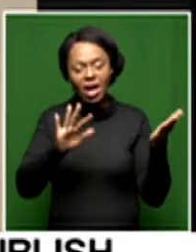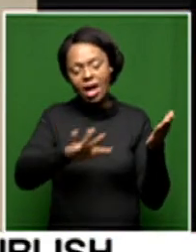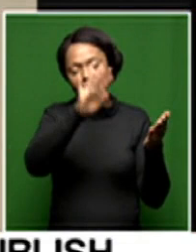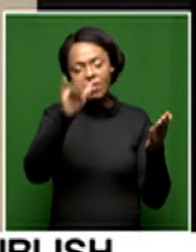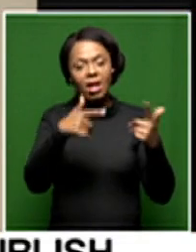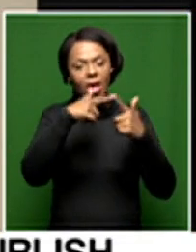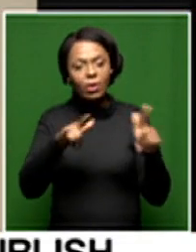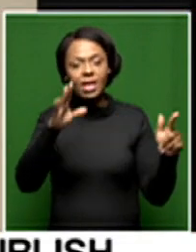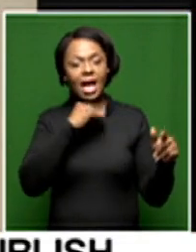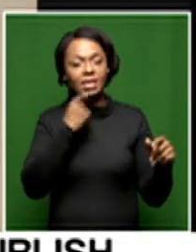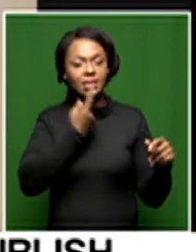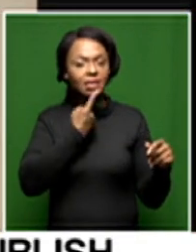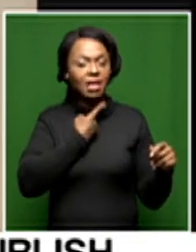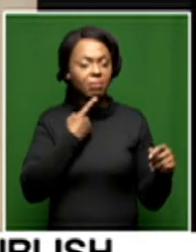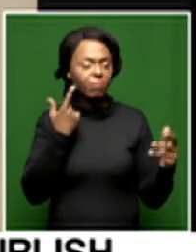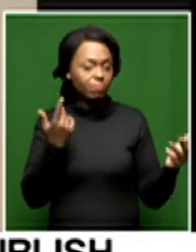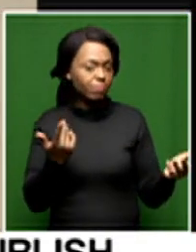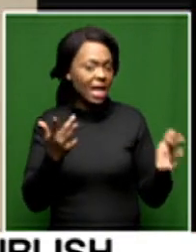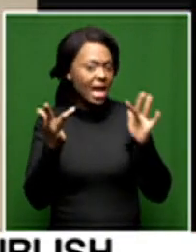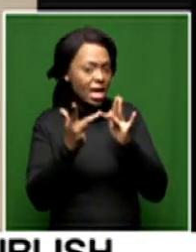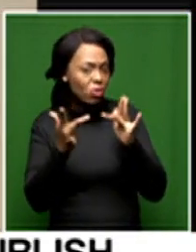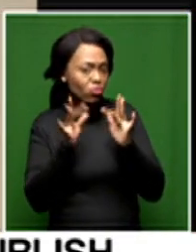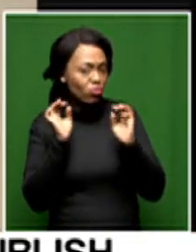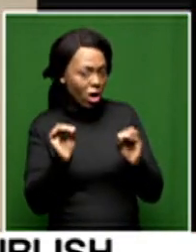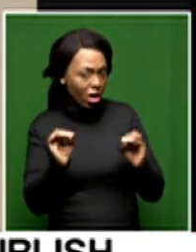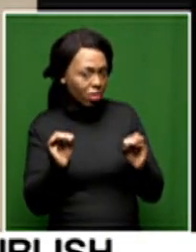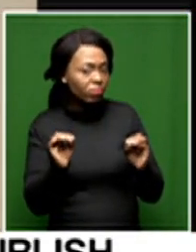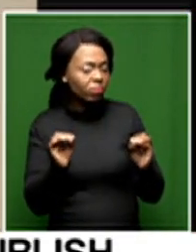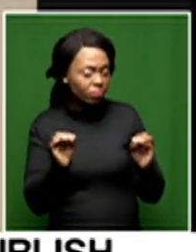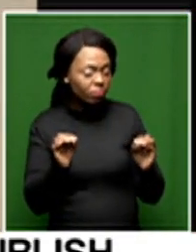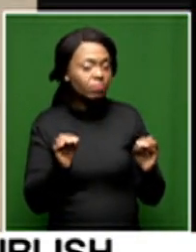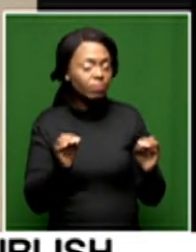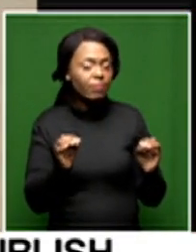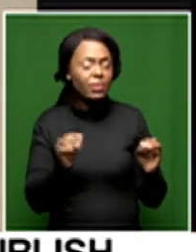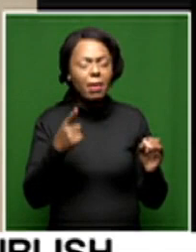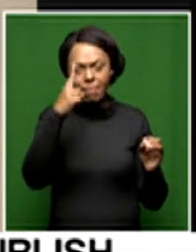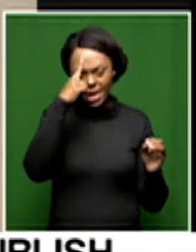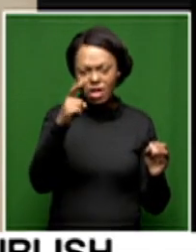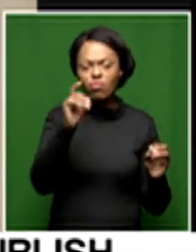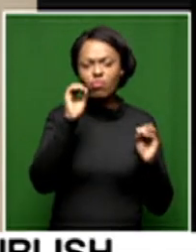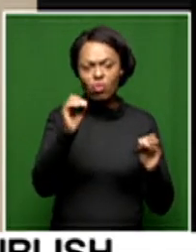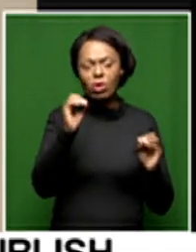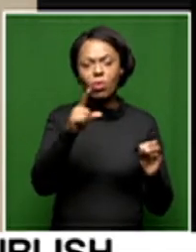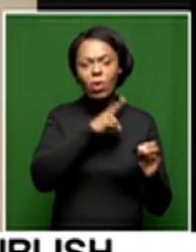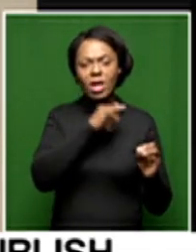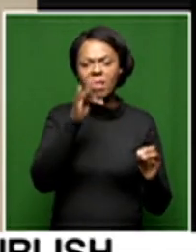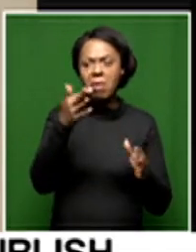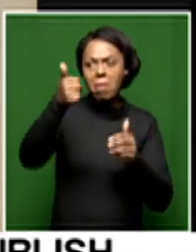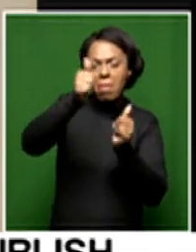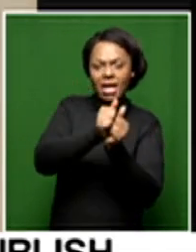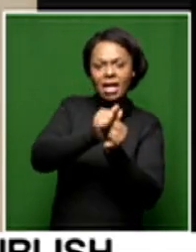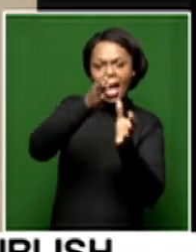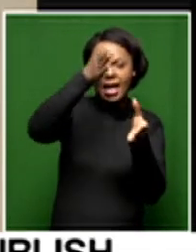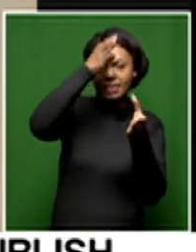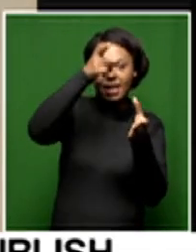and asking ourselves, is there a link? And we believe there is, and therefore we partnered with experts in the